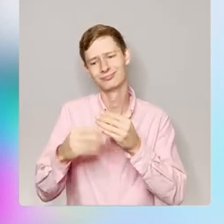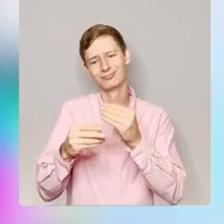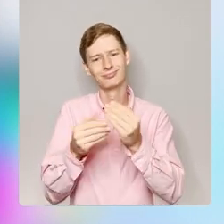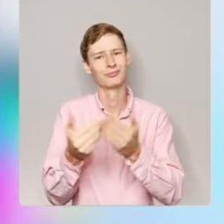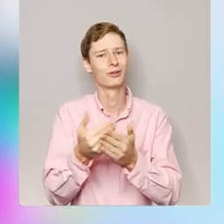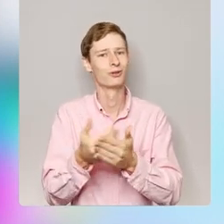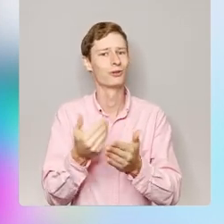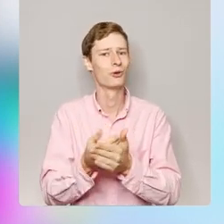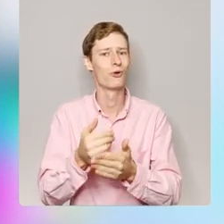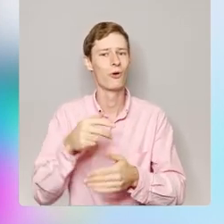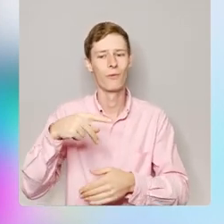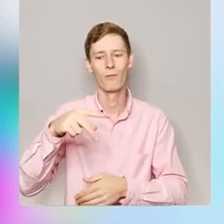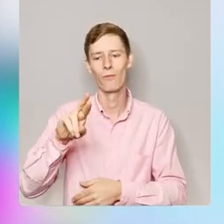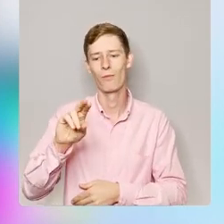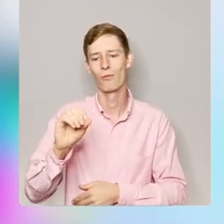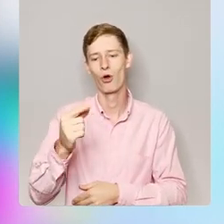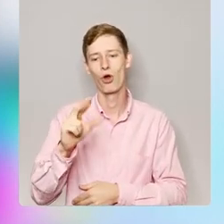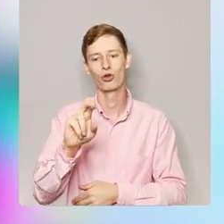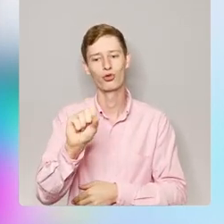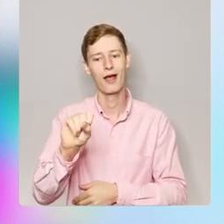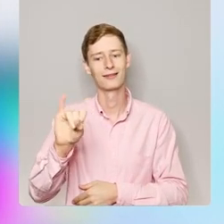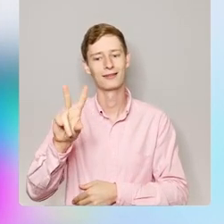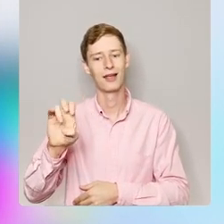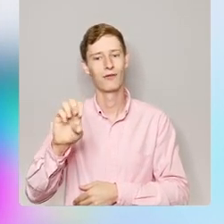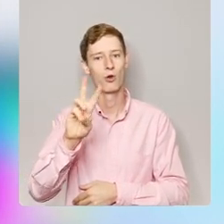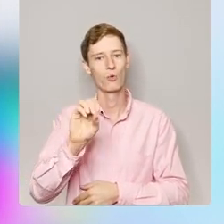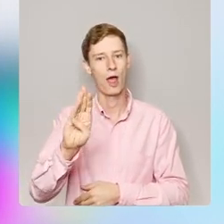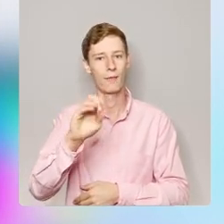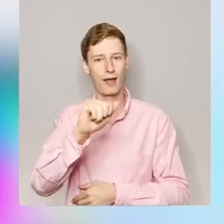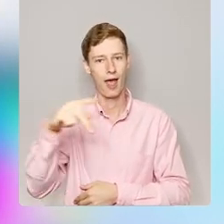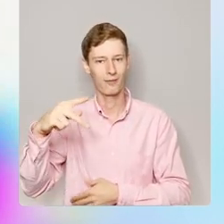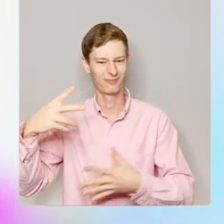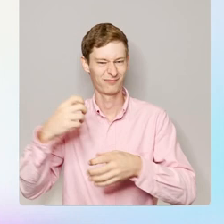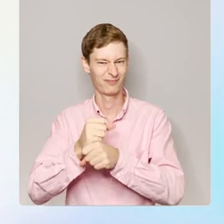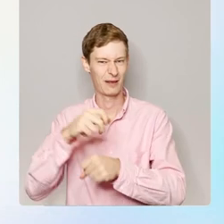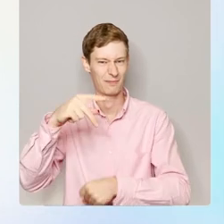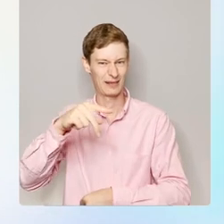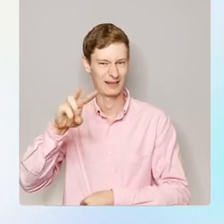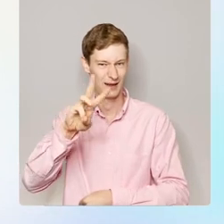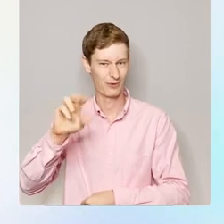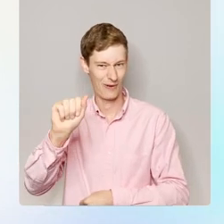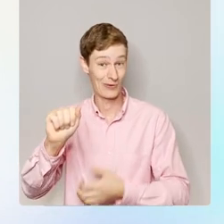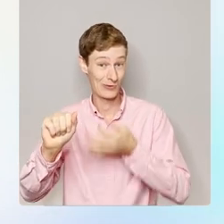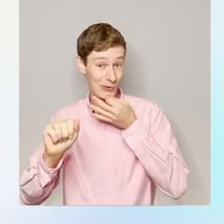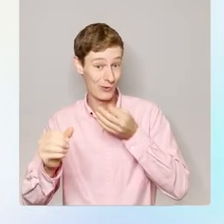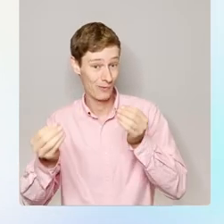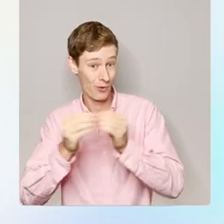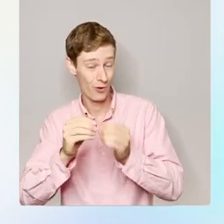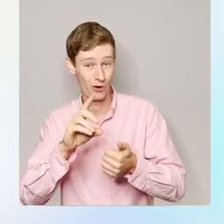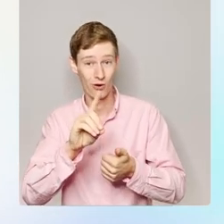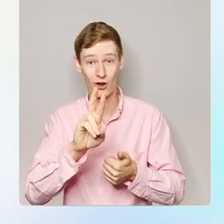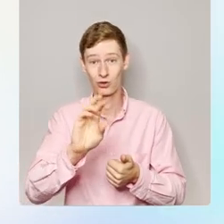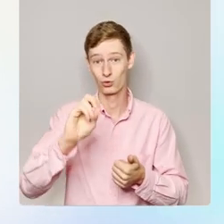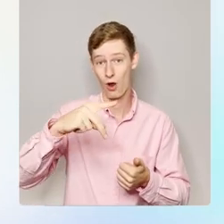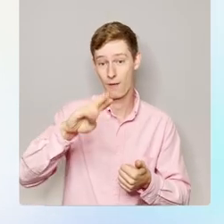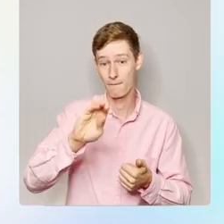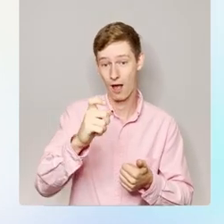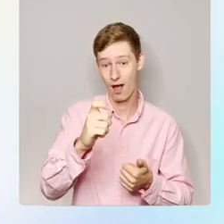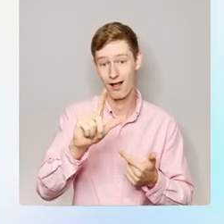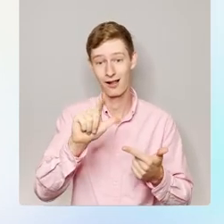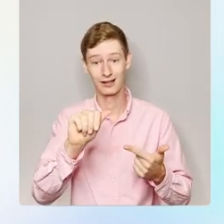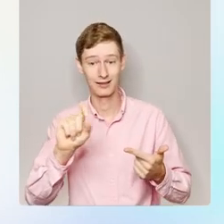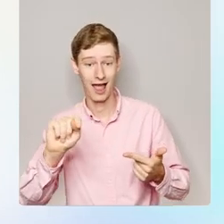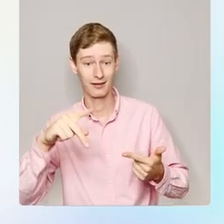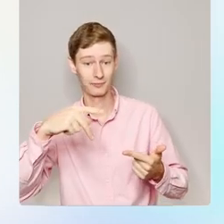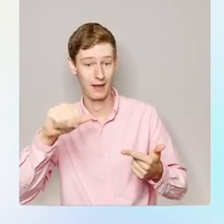progressive web apps, or PWAs, to the MetaQuest Store, and even more are on their way, like Dropbox,